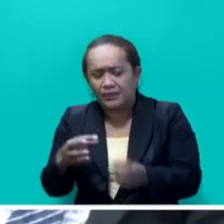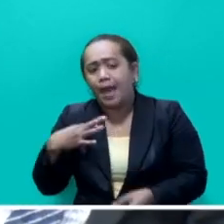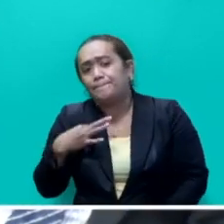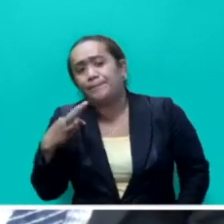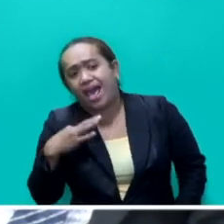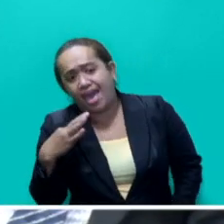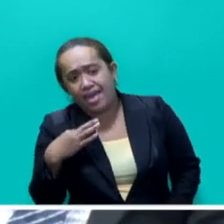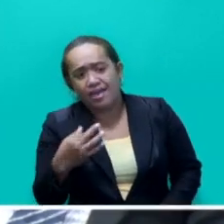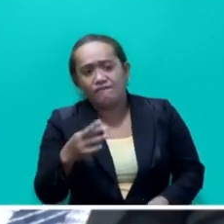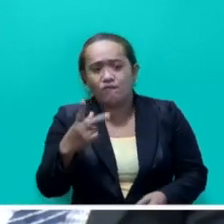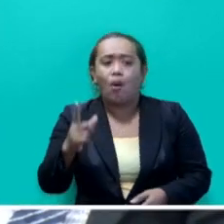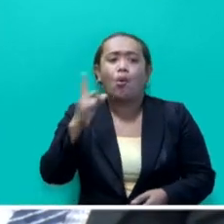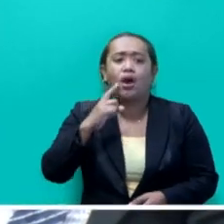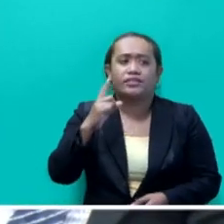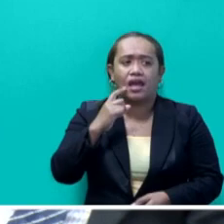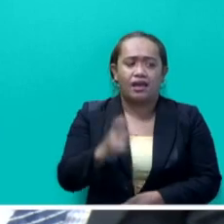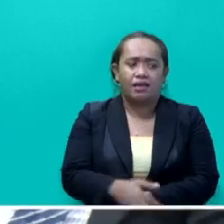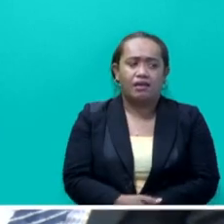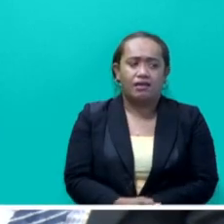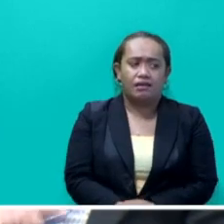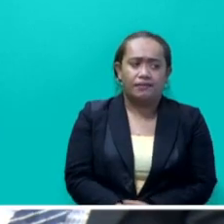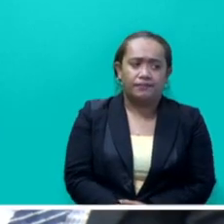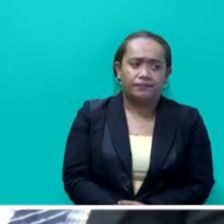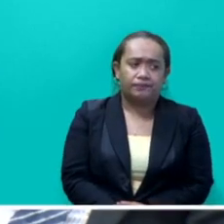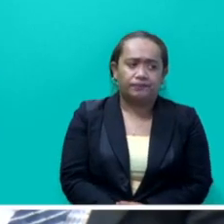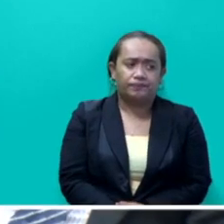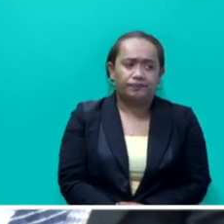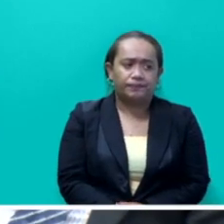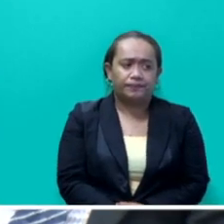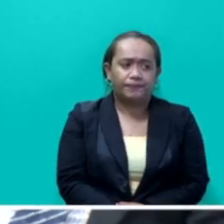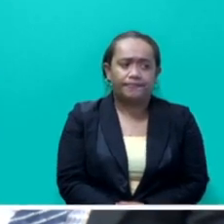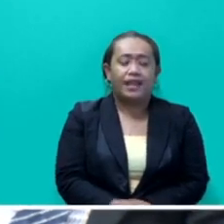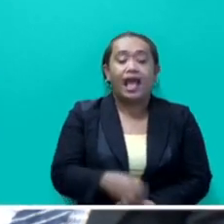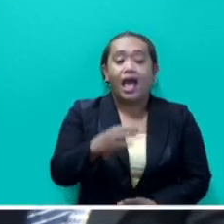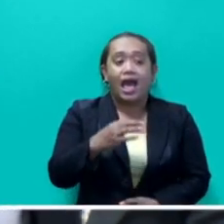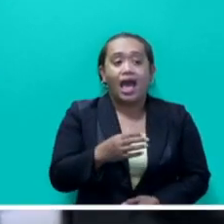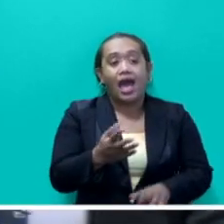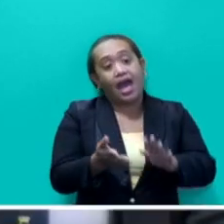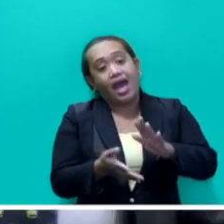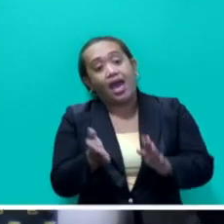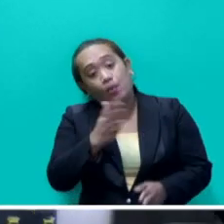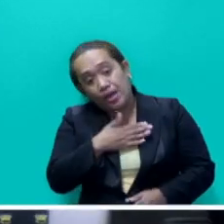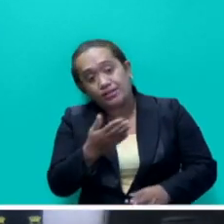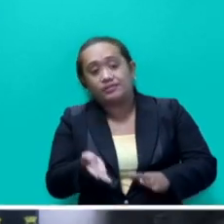I have to go and ask for consent, which I did,